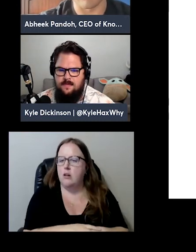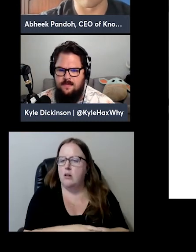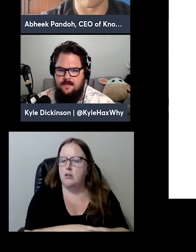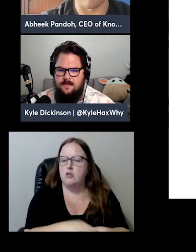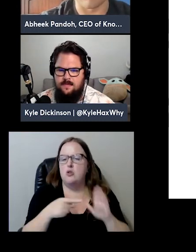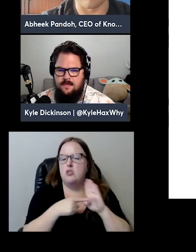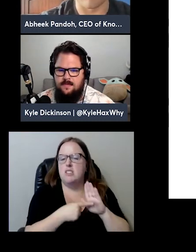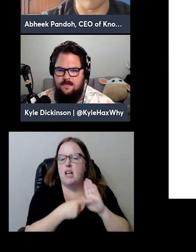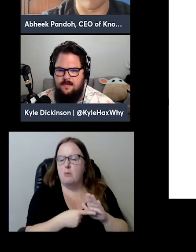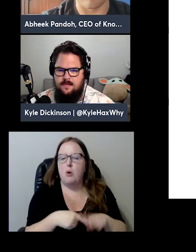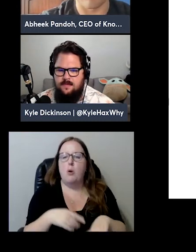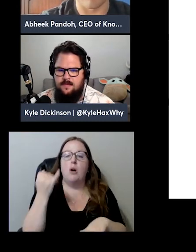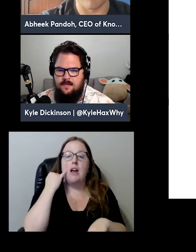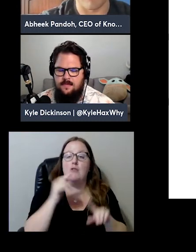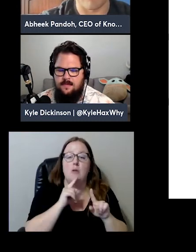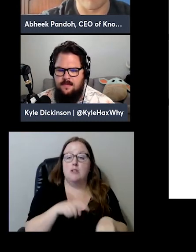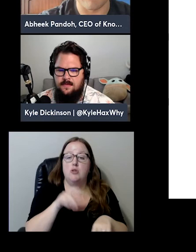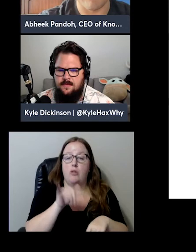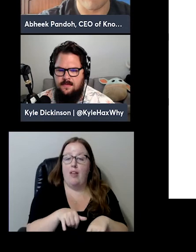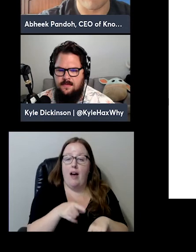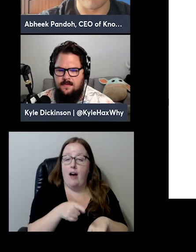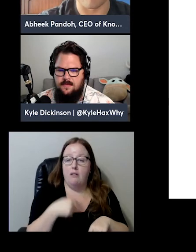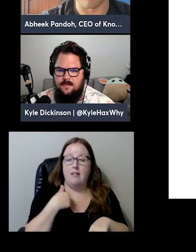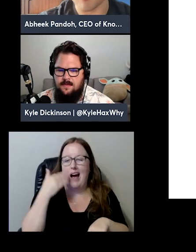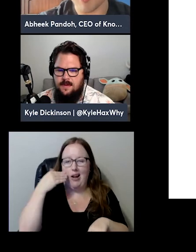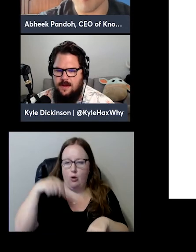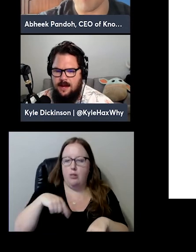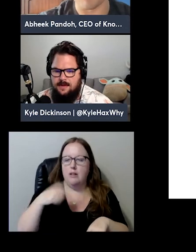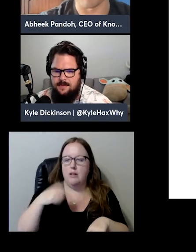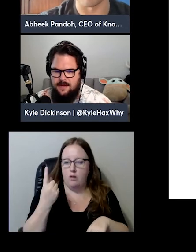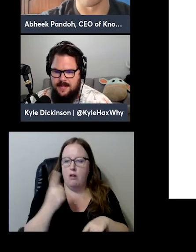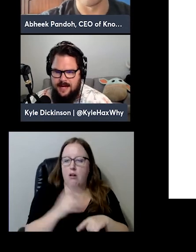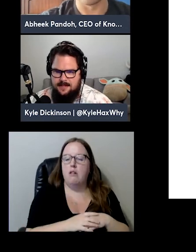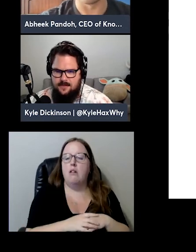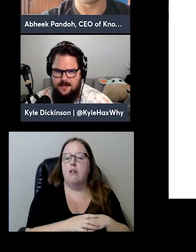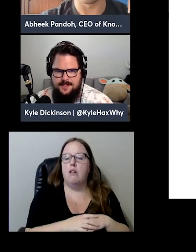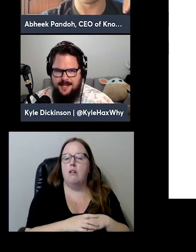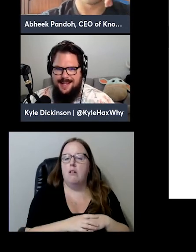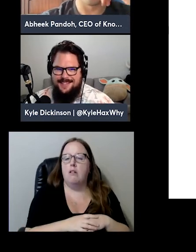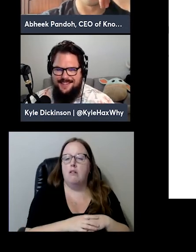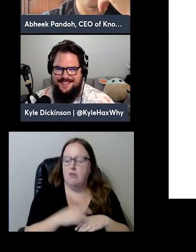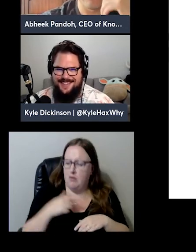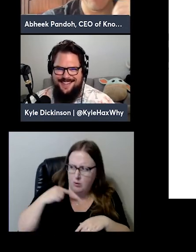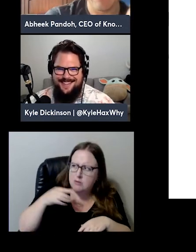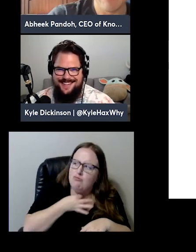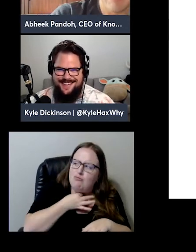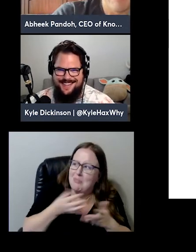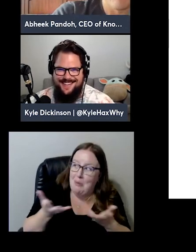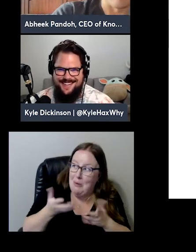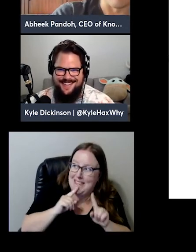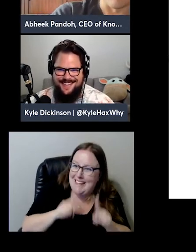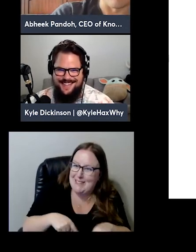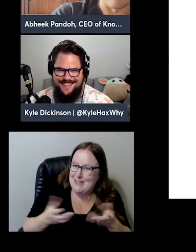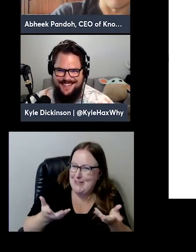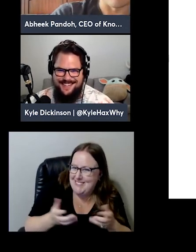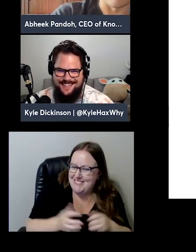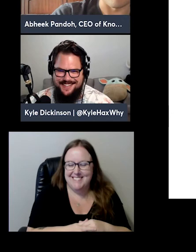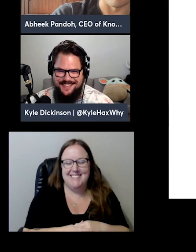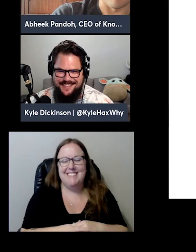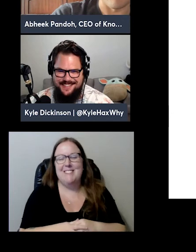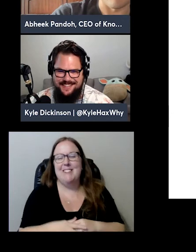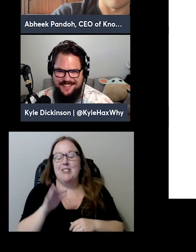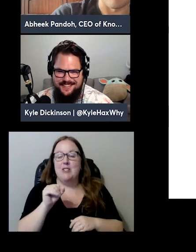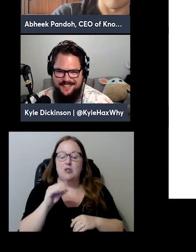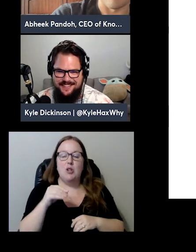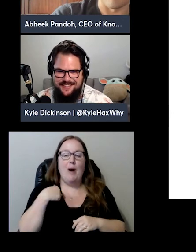if you just answered this, so I know this one because I've done this I one was before. about to So ask, what is the answer? yeah, so I think it's